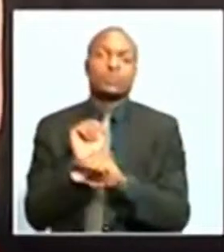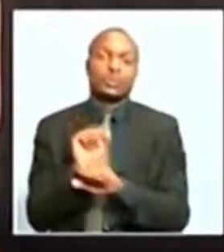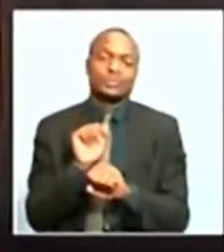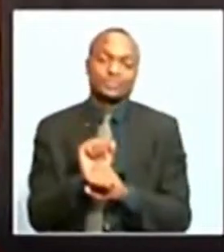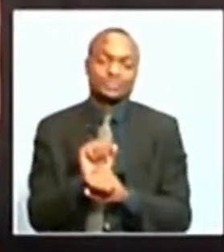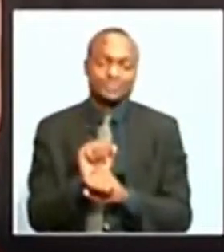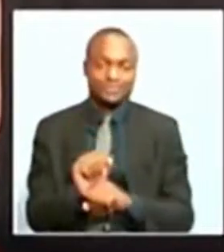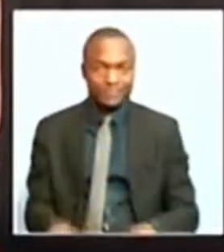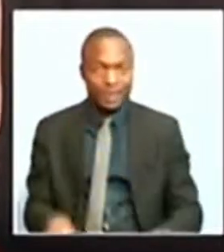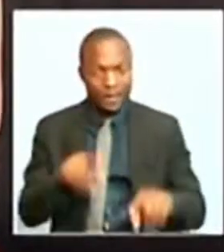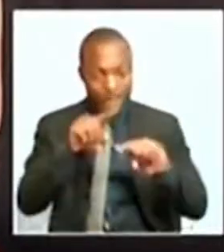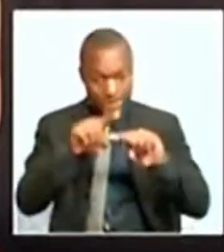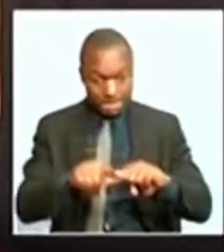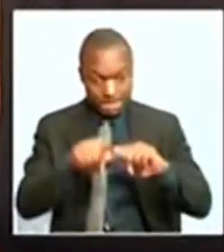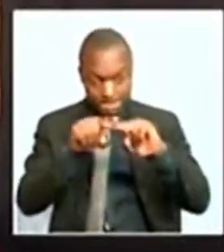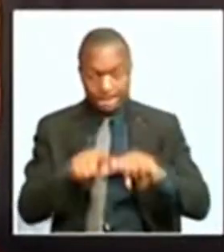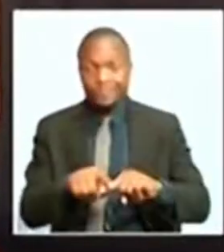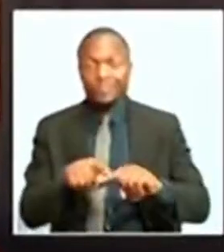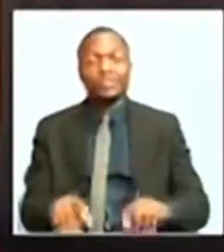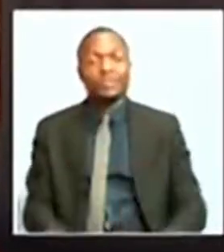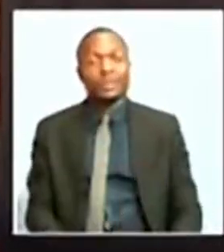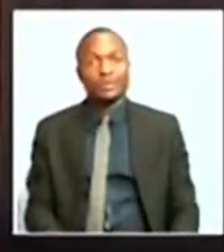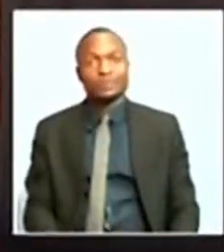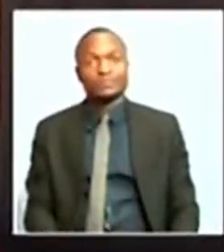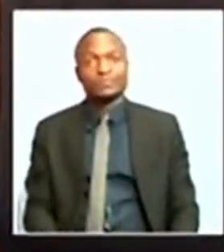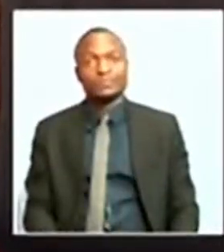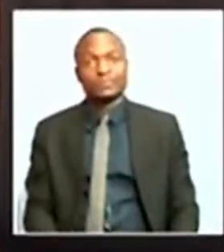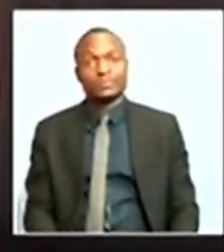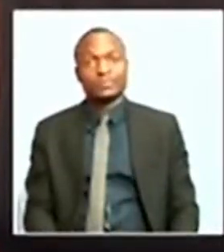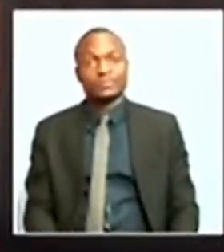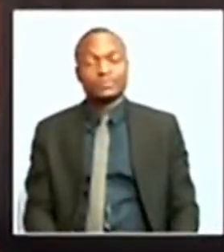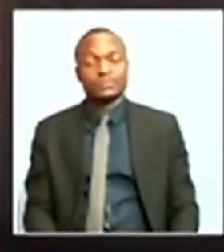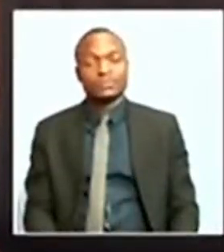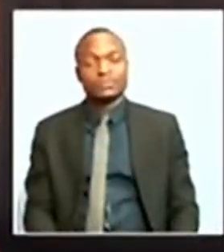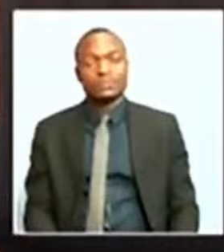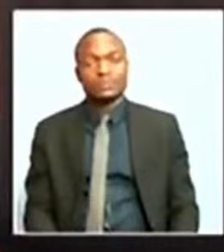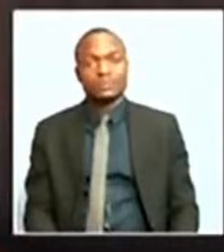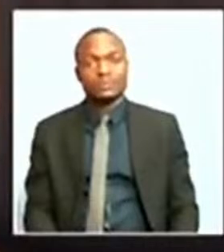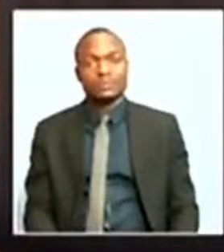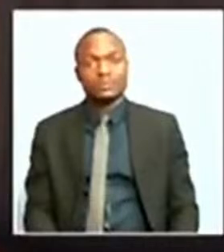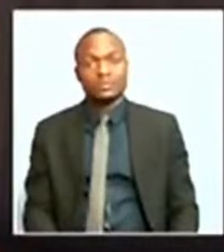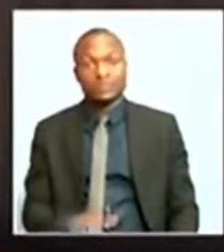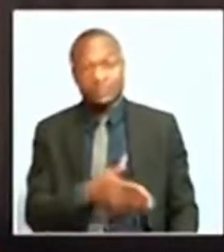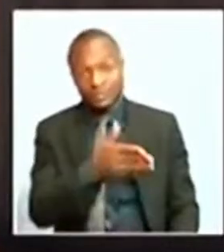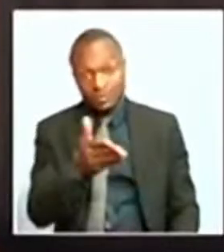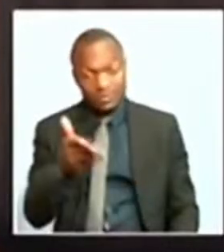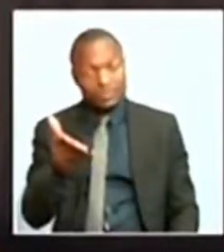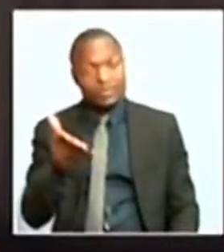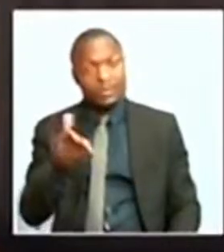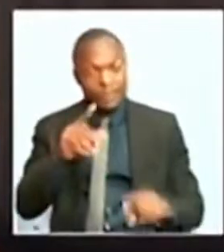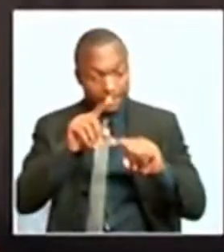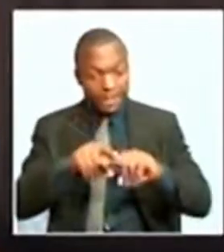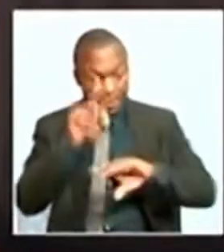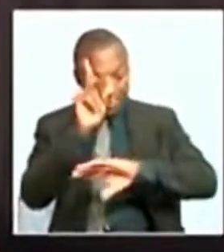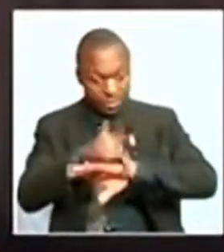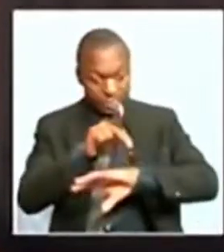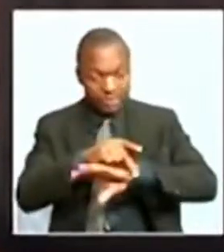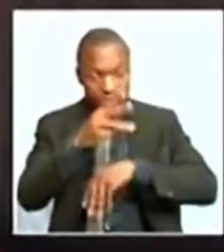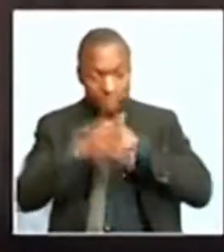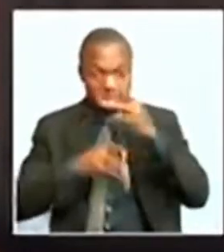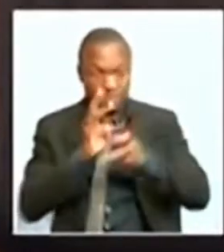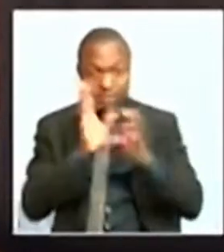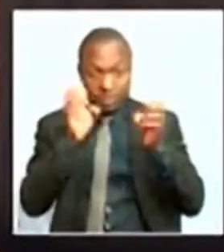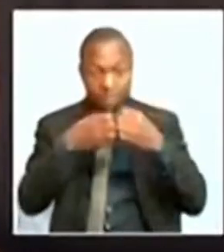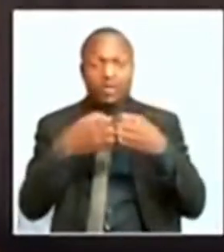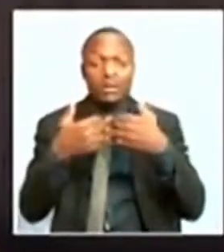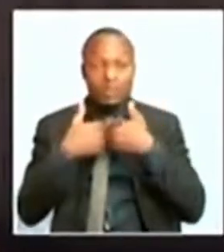which depending on the portfolio of the World Bank projects that we have that have been dispersed, they